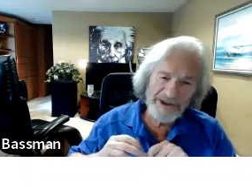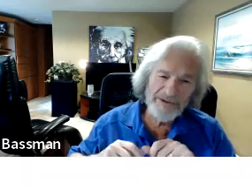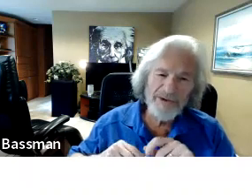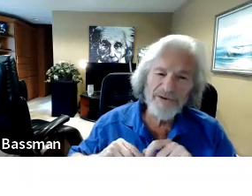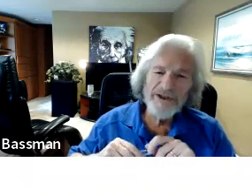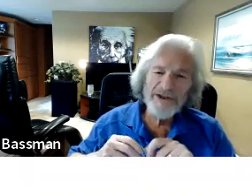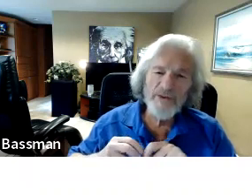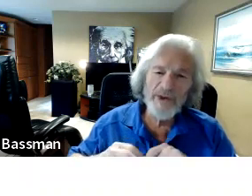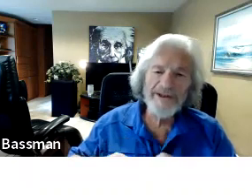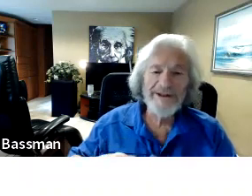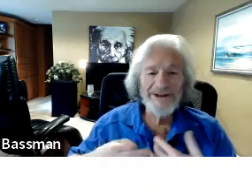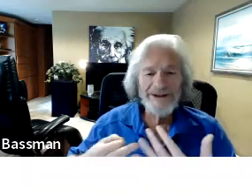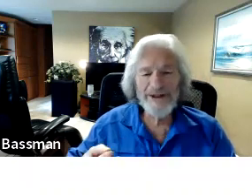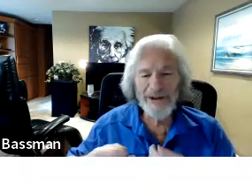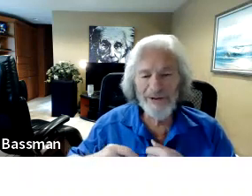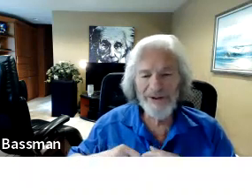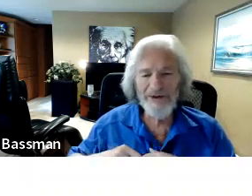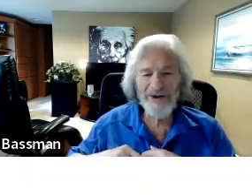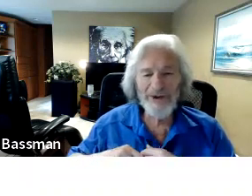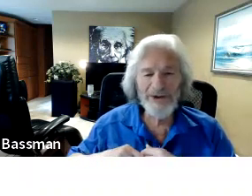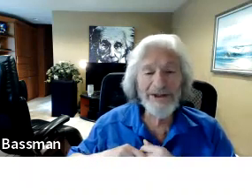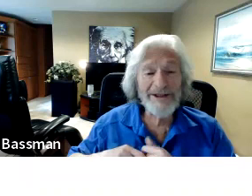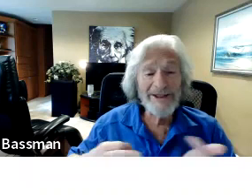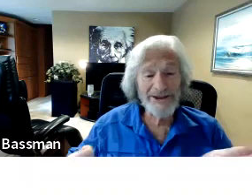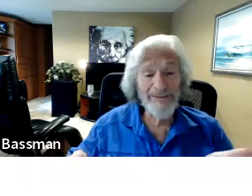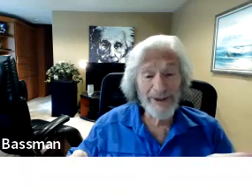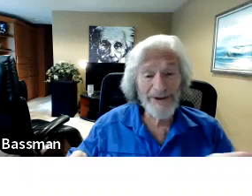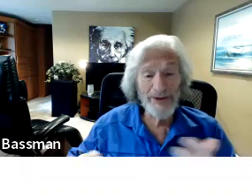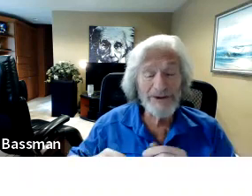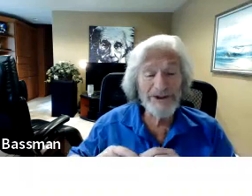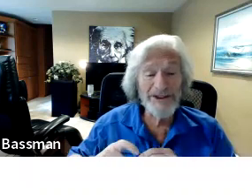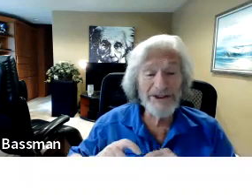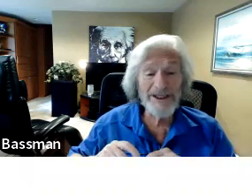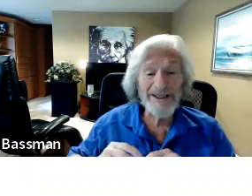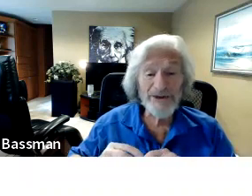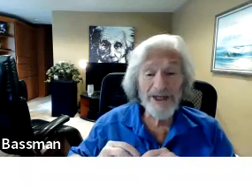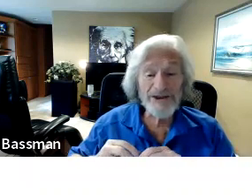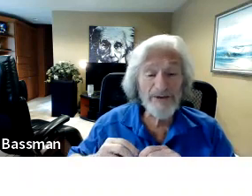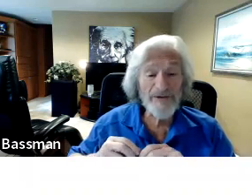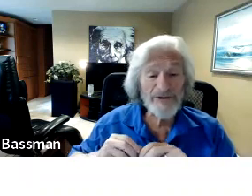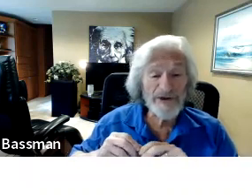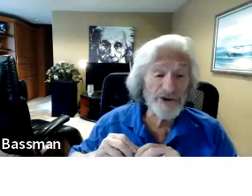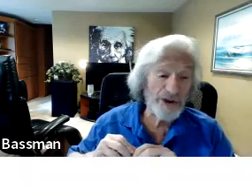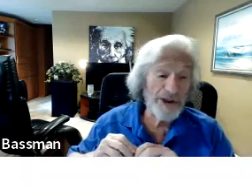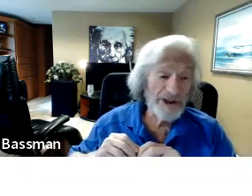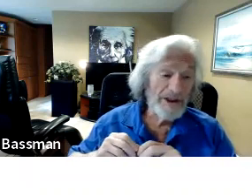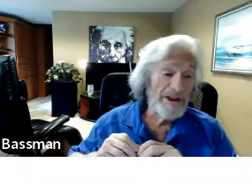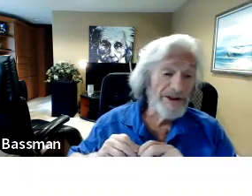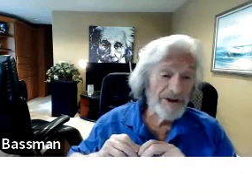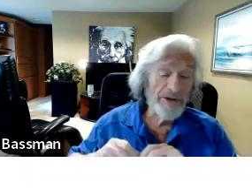a 20-year-old, and he didn't want to be known in the community as somebody who was in a psychiatric hospital for his